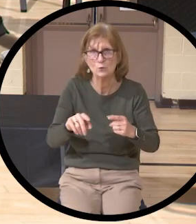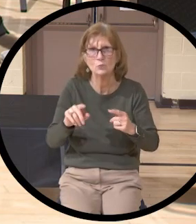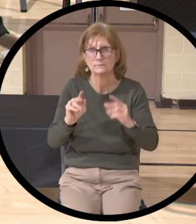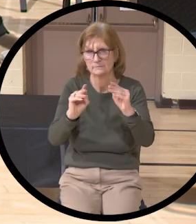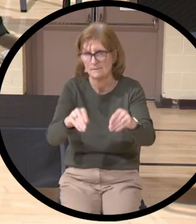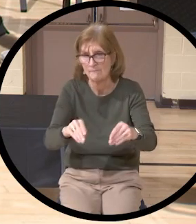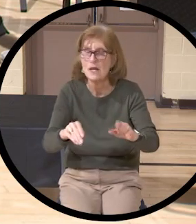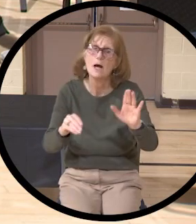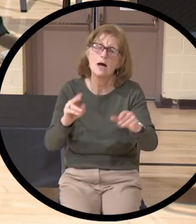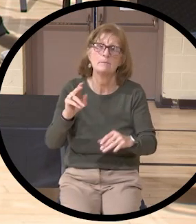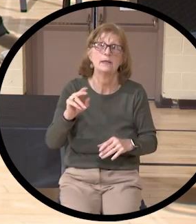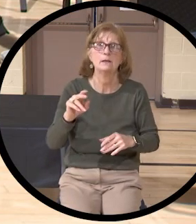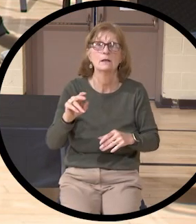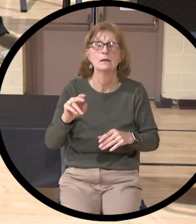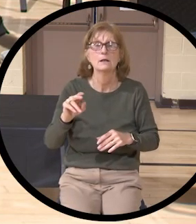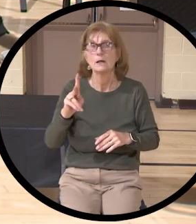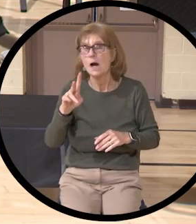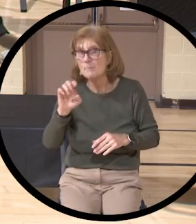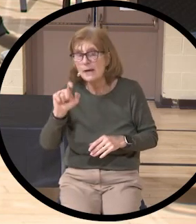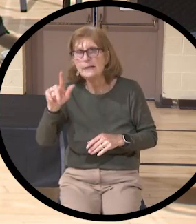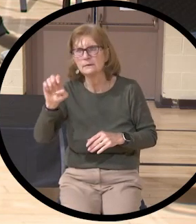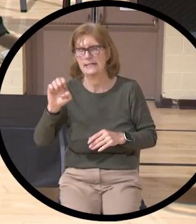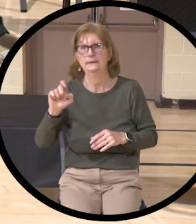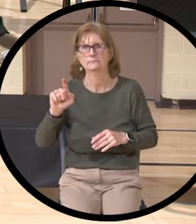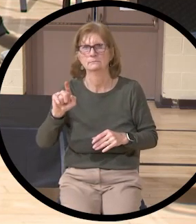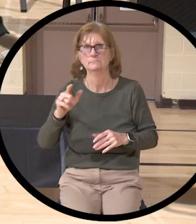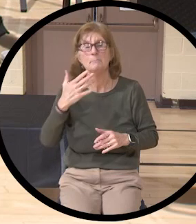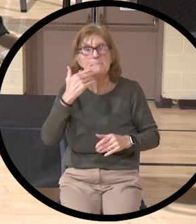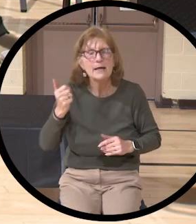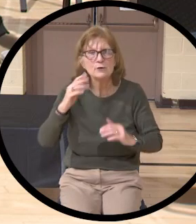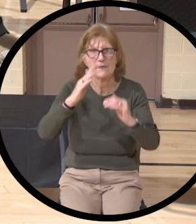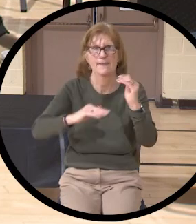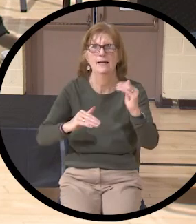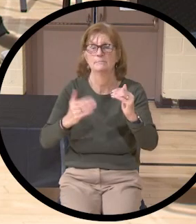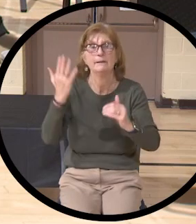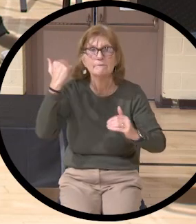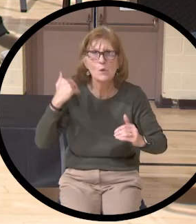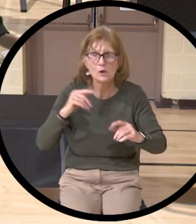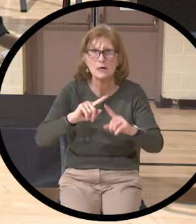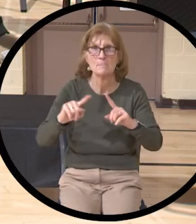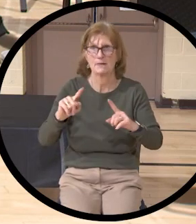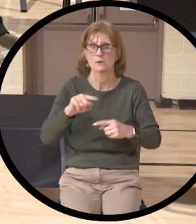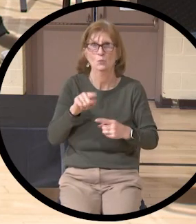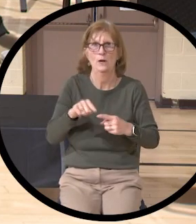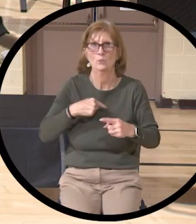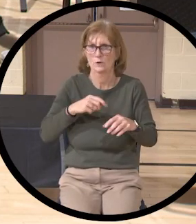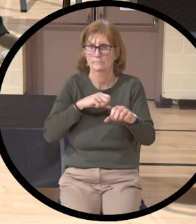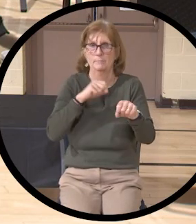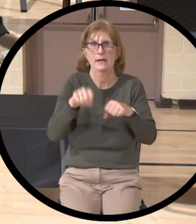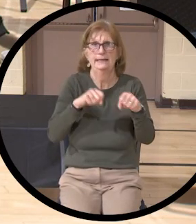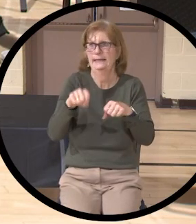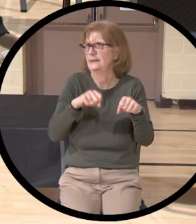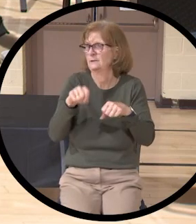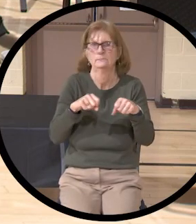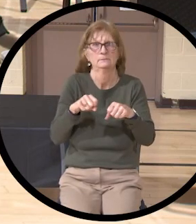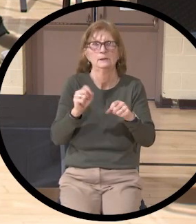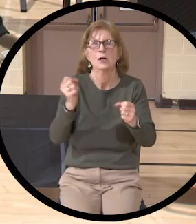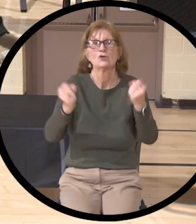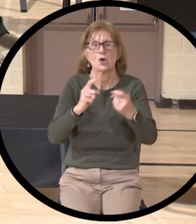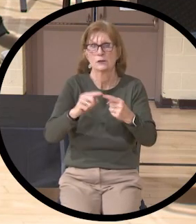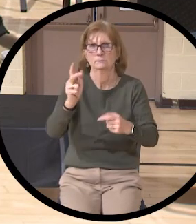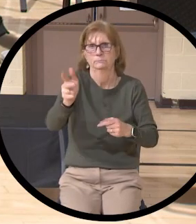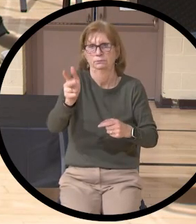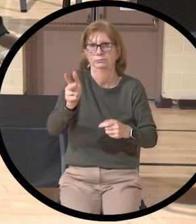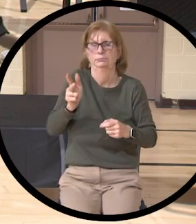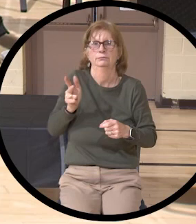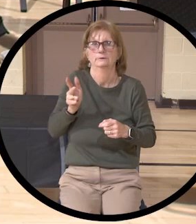way better than nothing, but are we still going to have people like feeling uncomfortable as they bike past parked cars and get